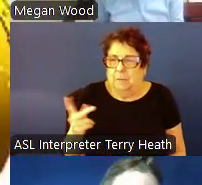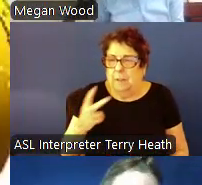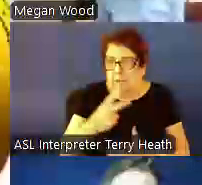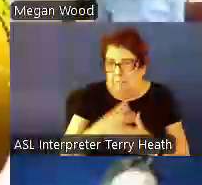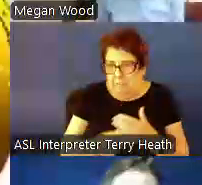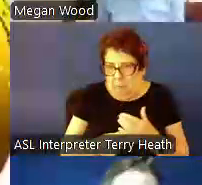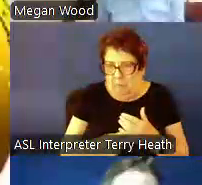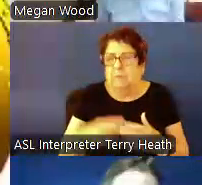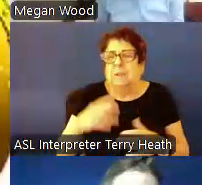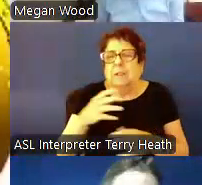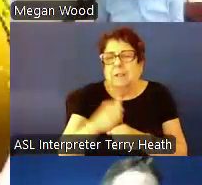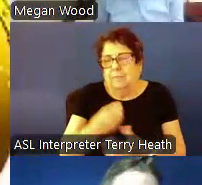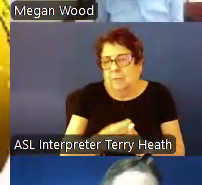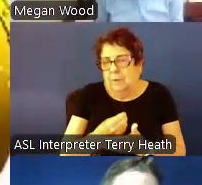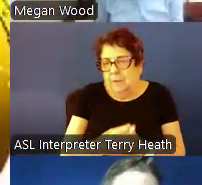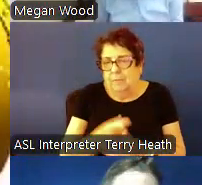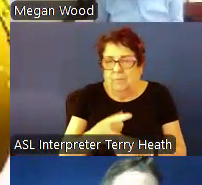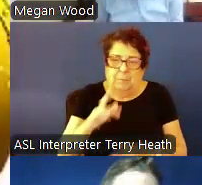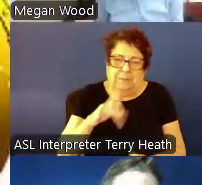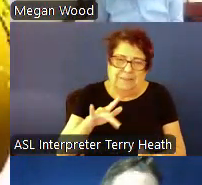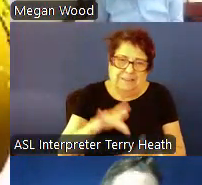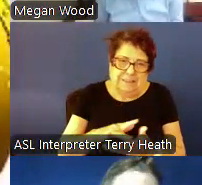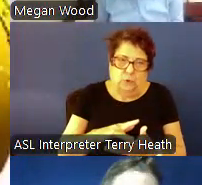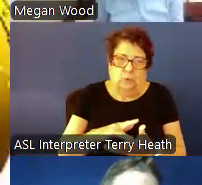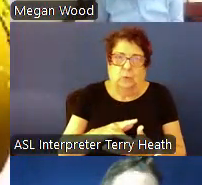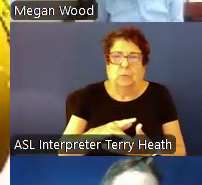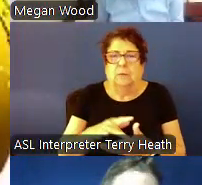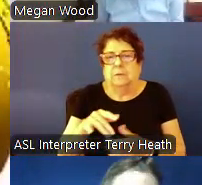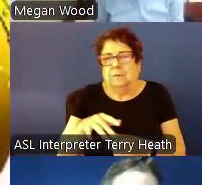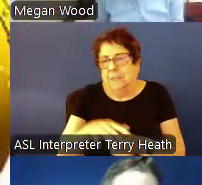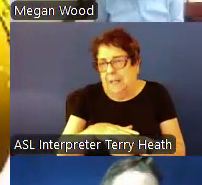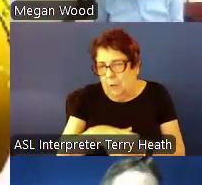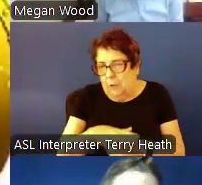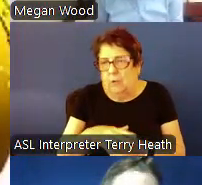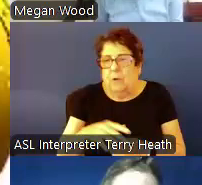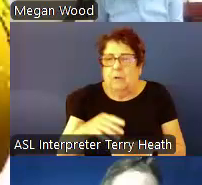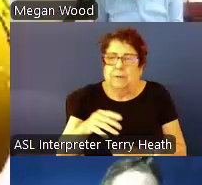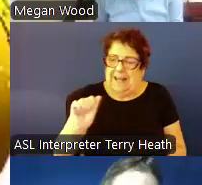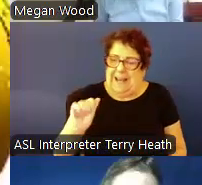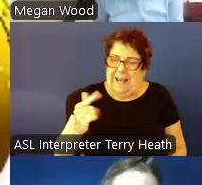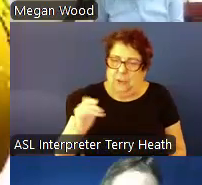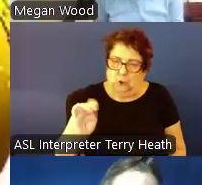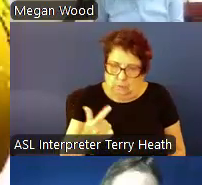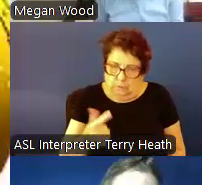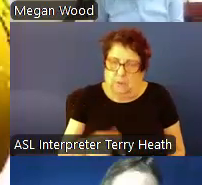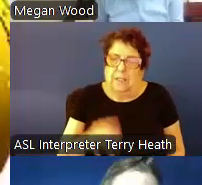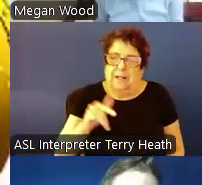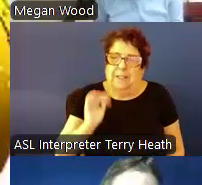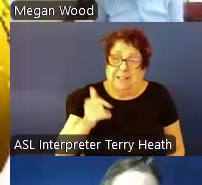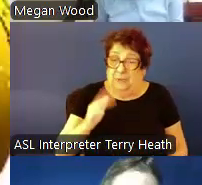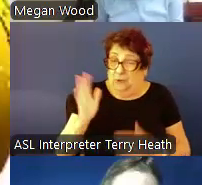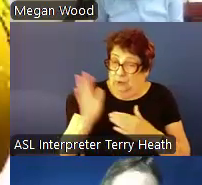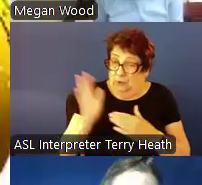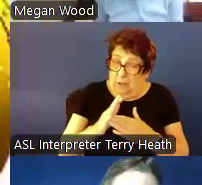Aging. And they are our primary funding source for our Older Americans Act